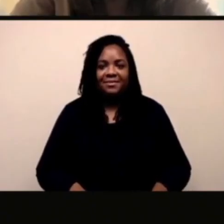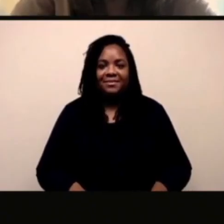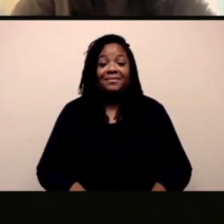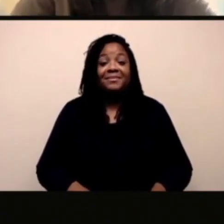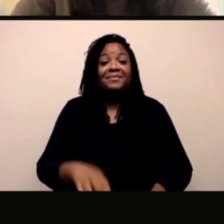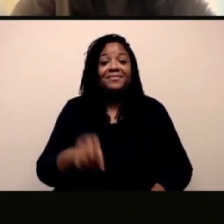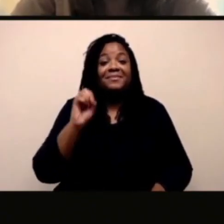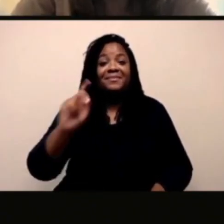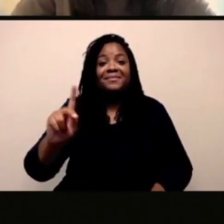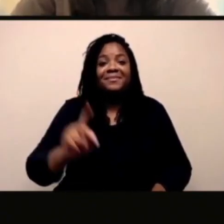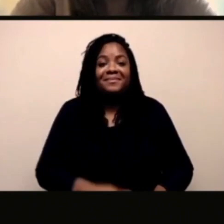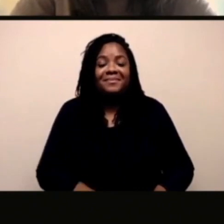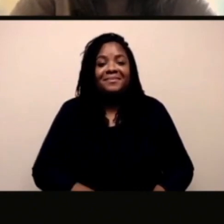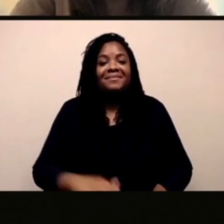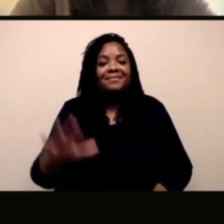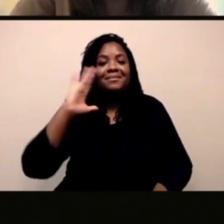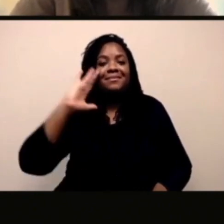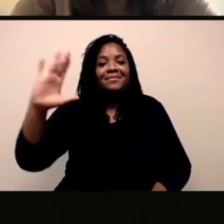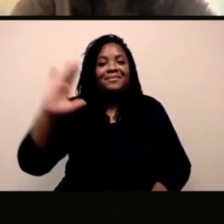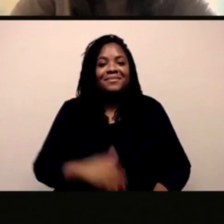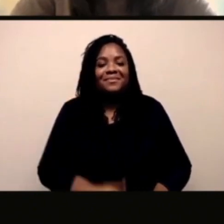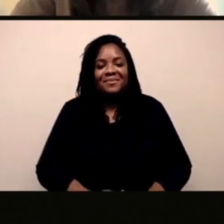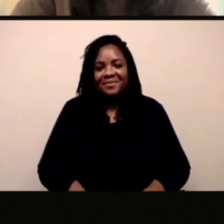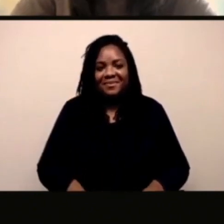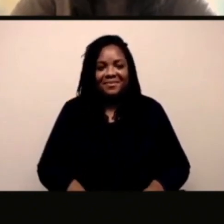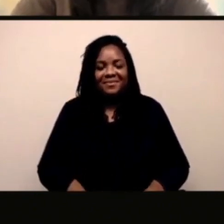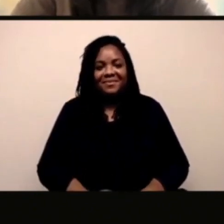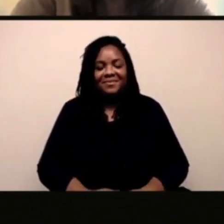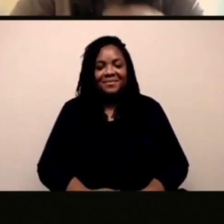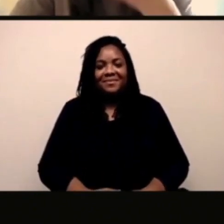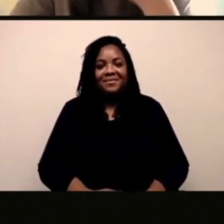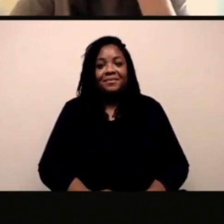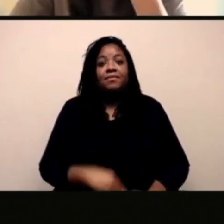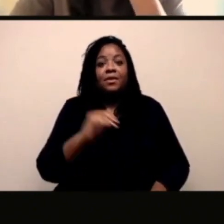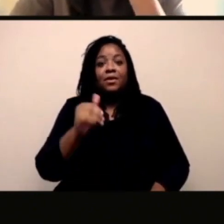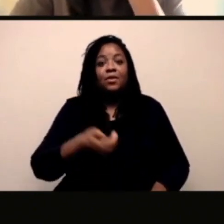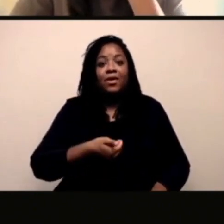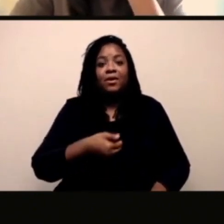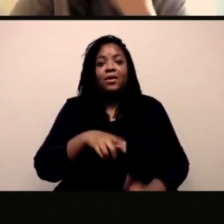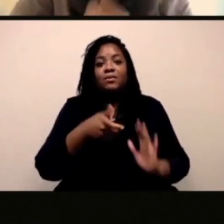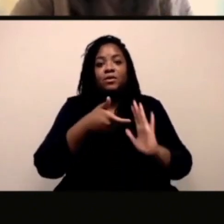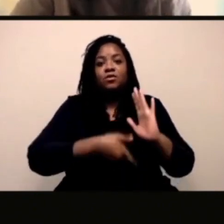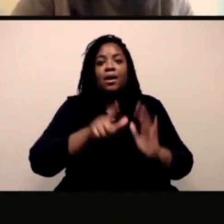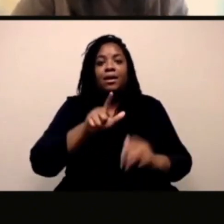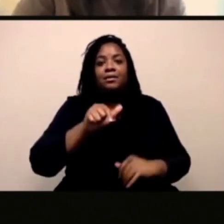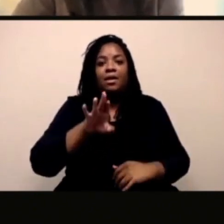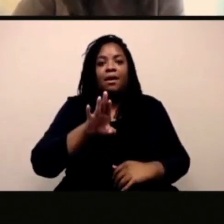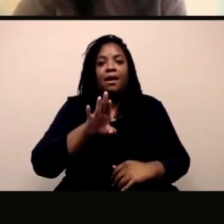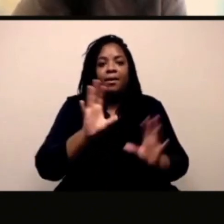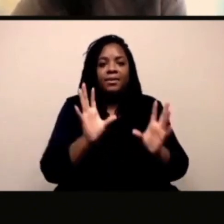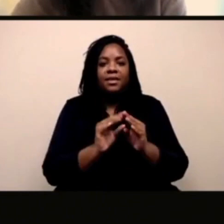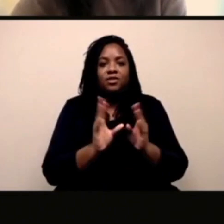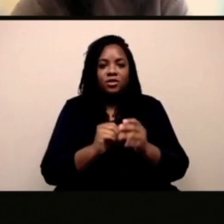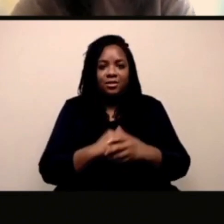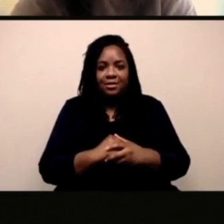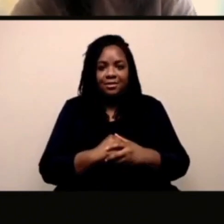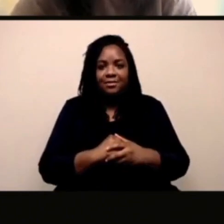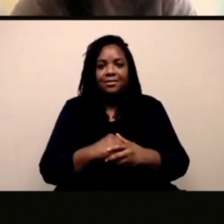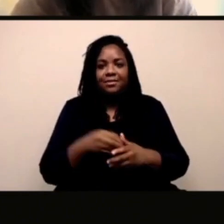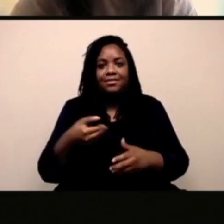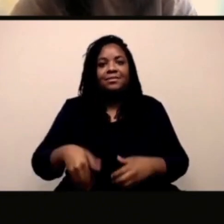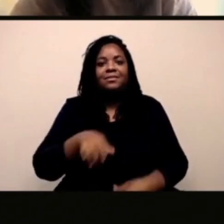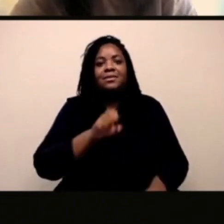All right. Hello, and welcome to this Scratch Lab session. I'm